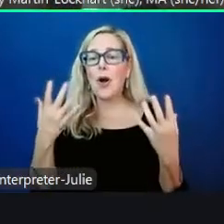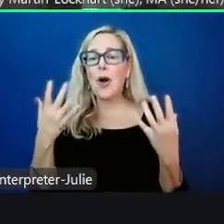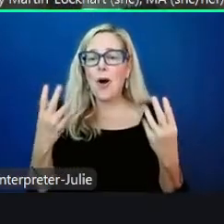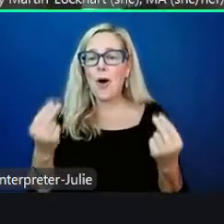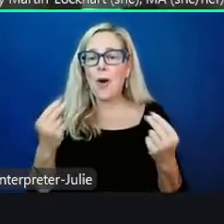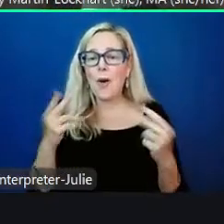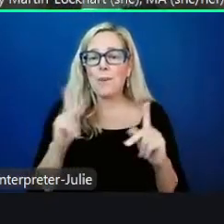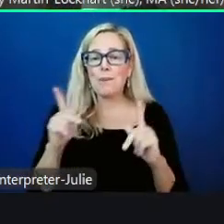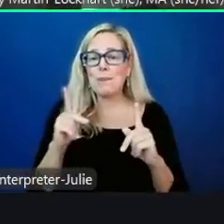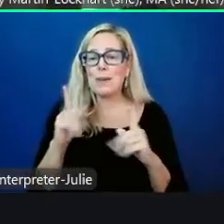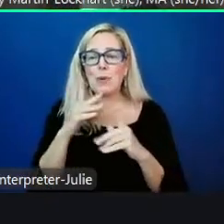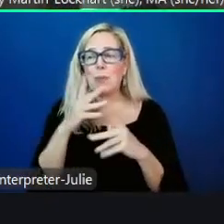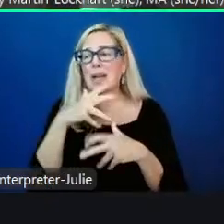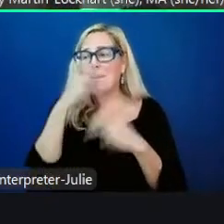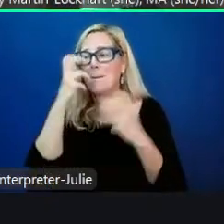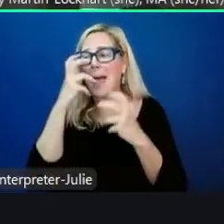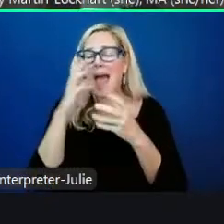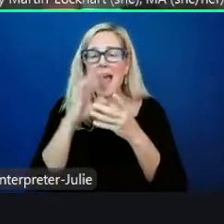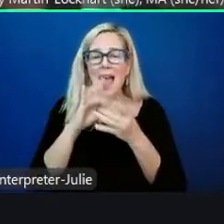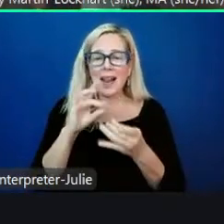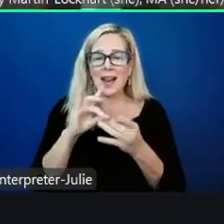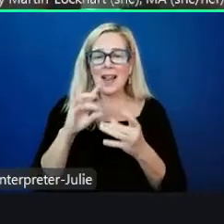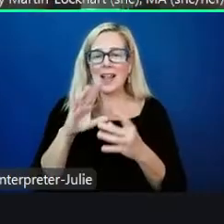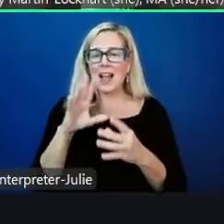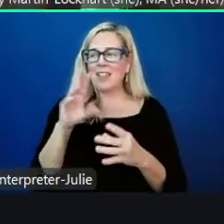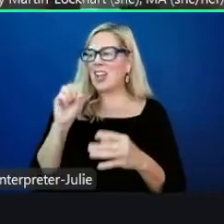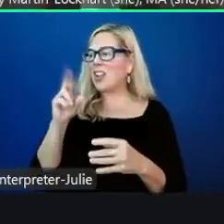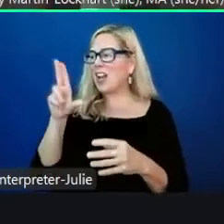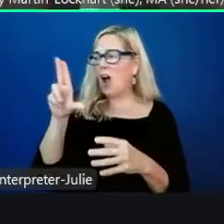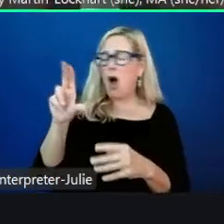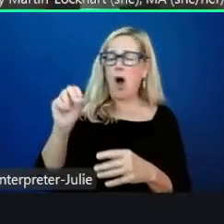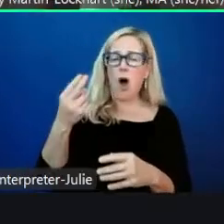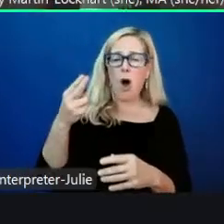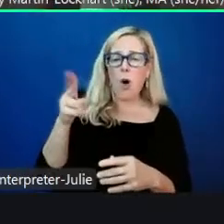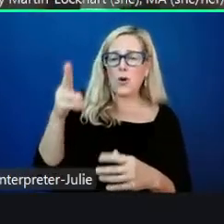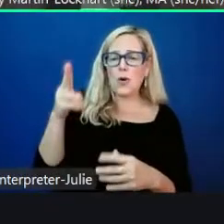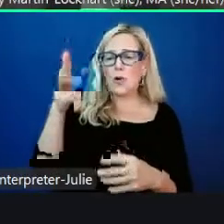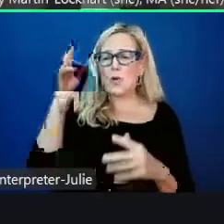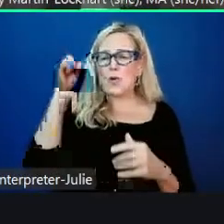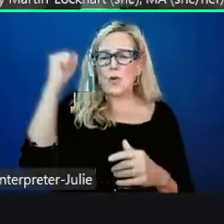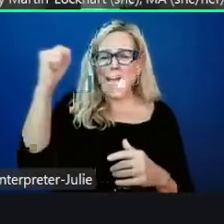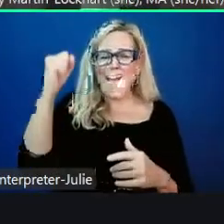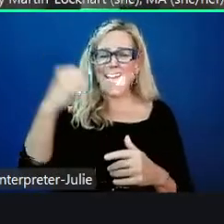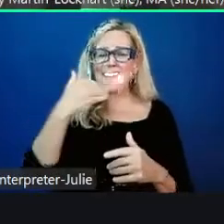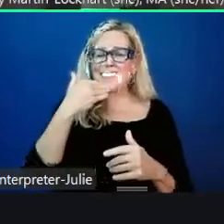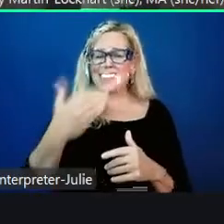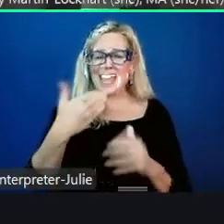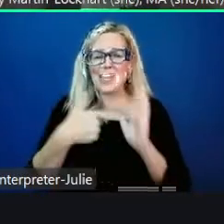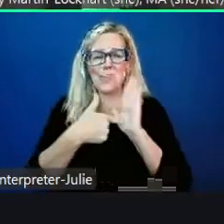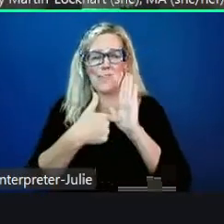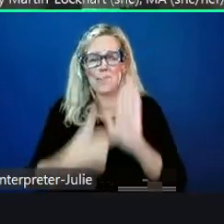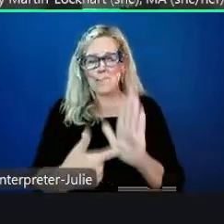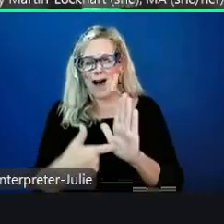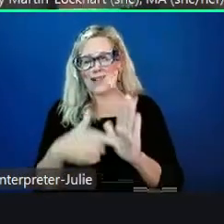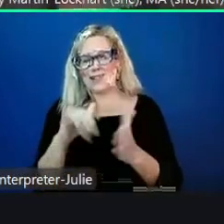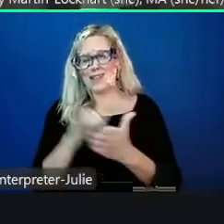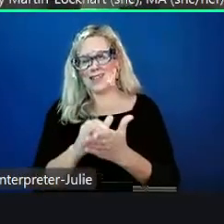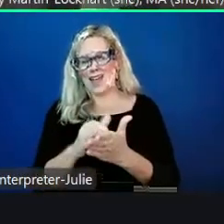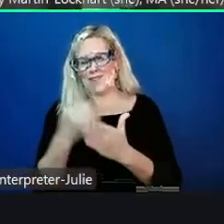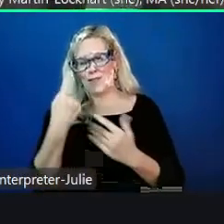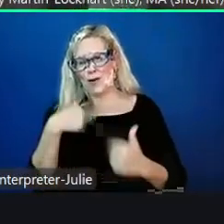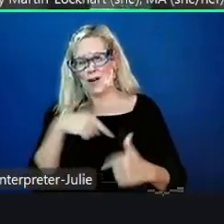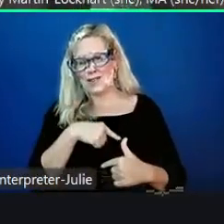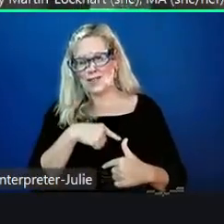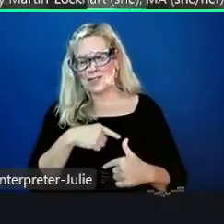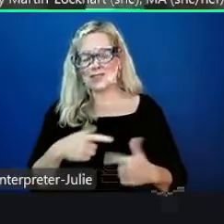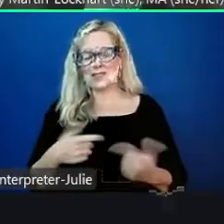in the chat were the opposite. They were like, 'Oh, you rock. Thank you for modeling this for us.'" End quote. To